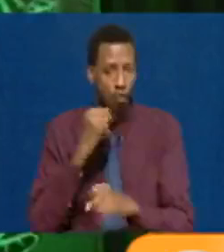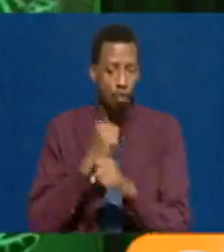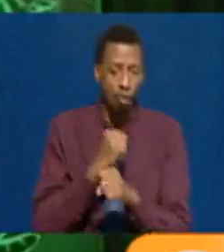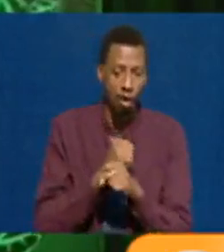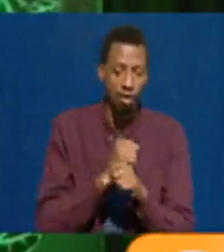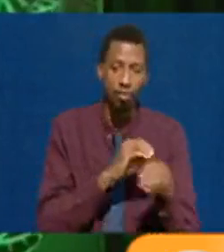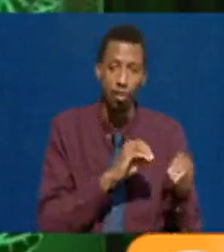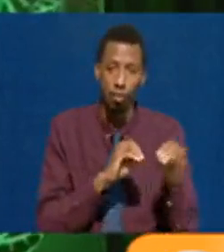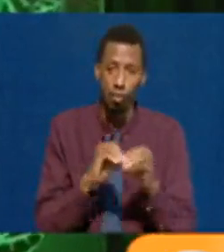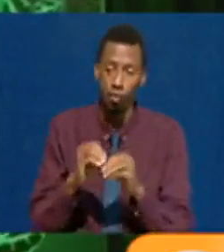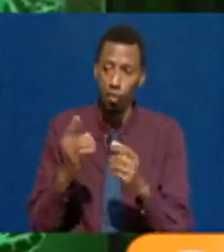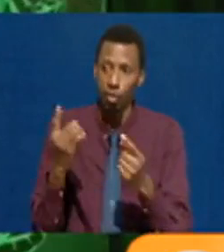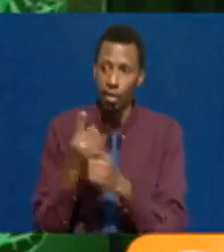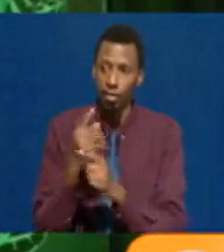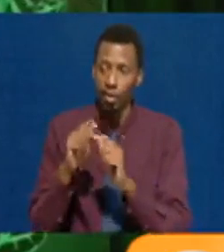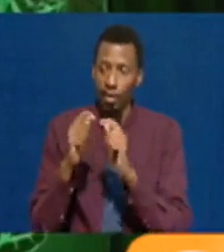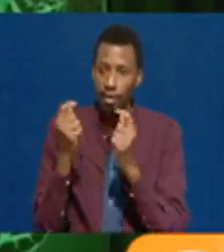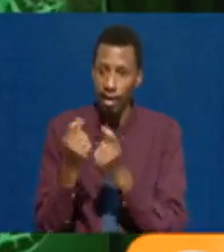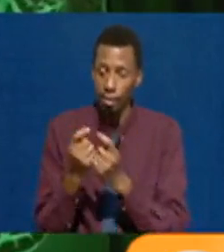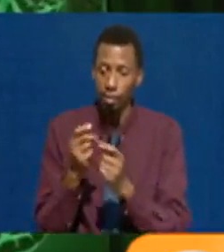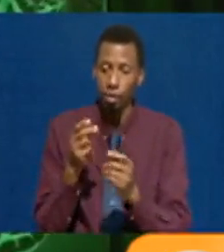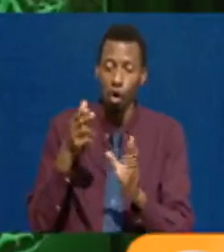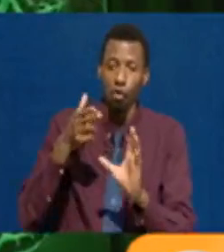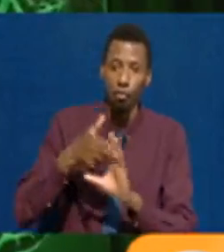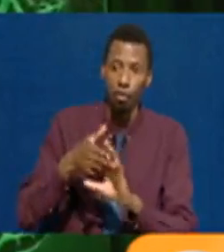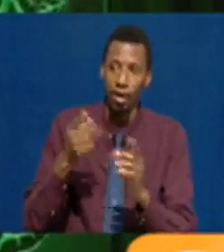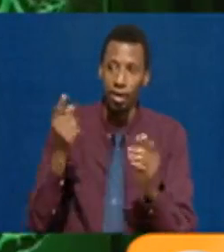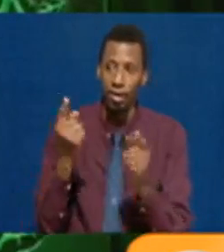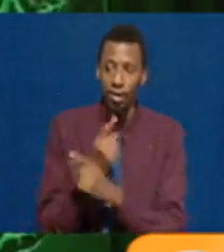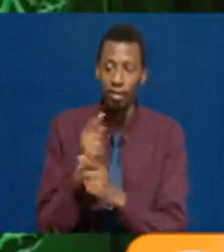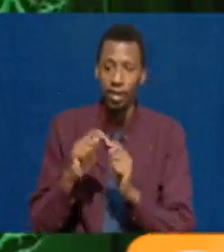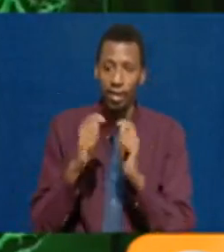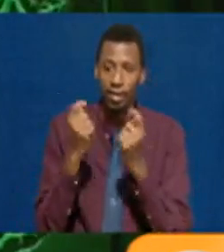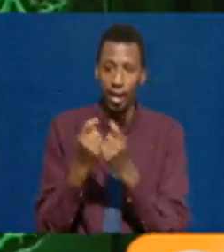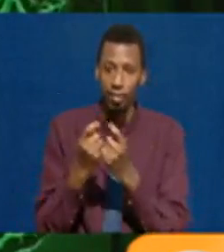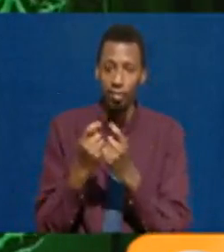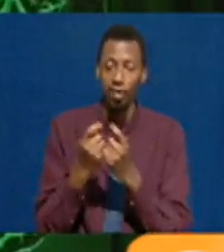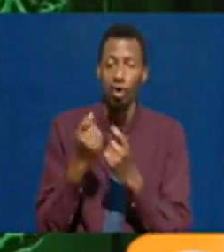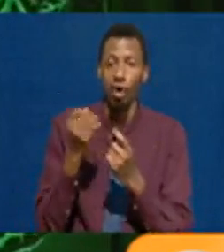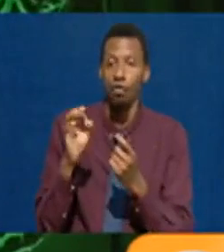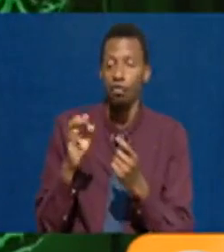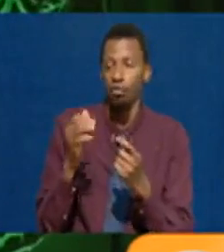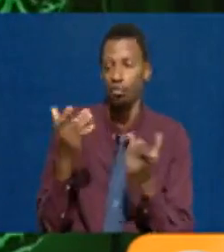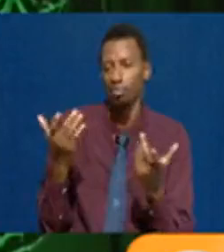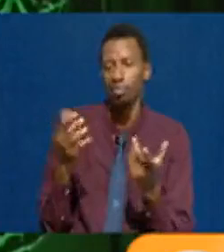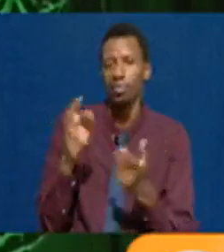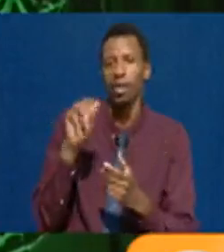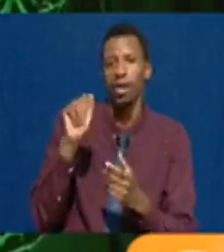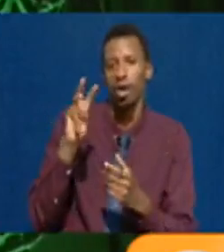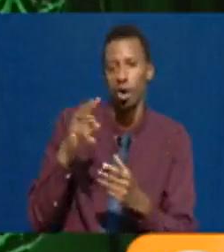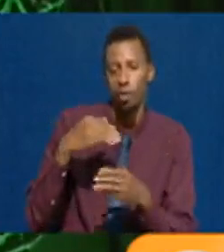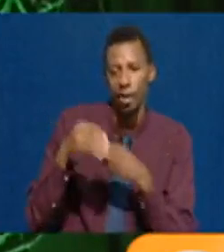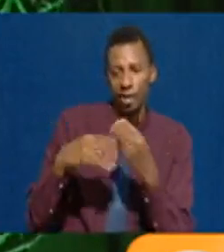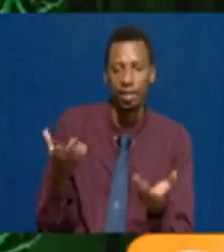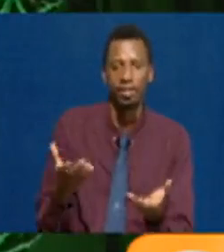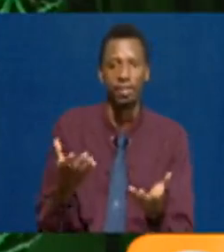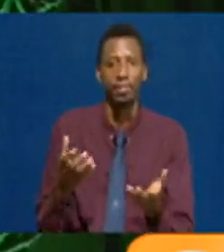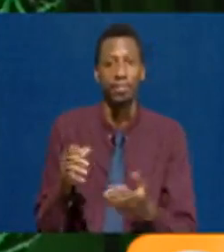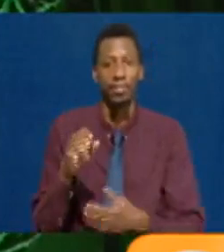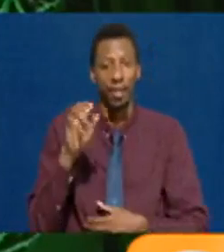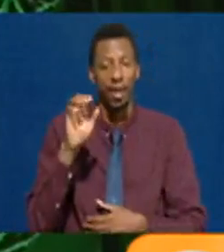moving to alternative fuels, alternative raw materials in the supply chain. We are moving to e-trucks,